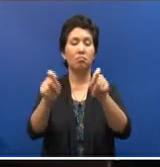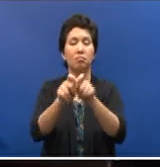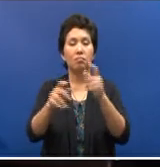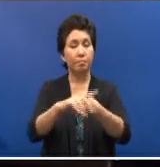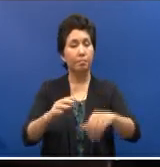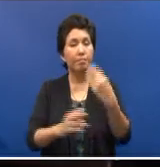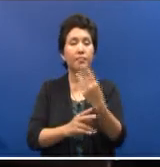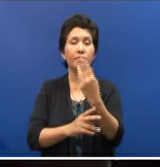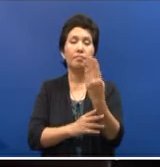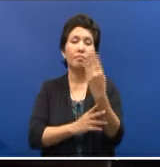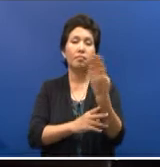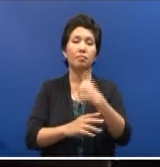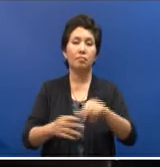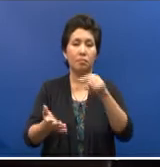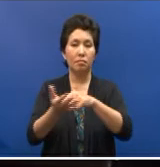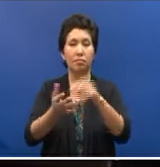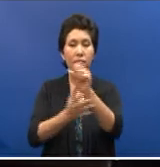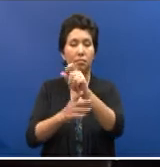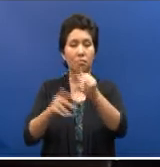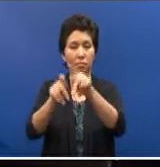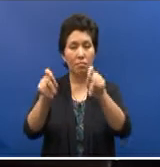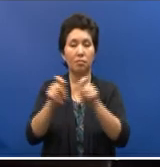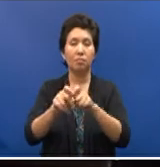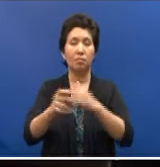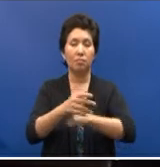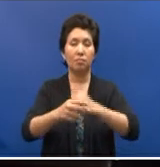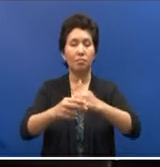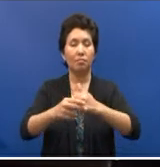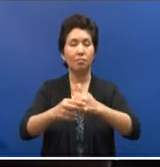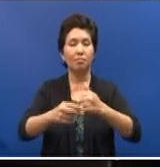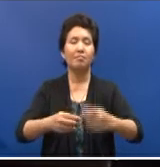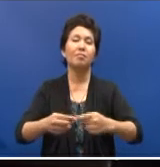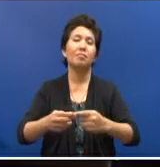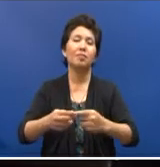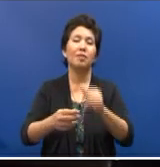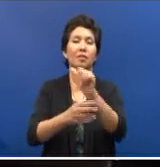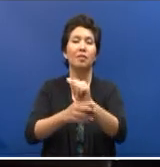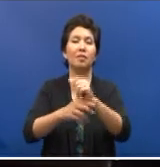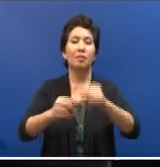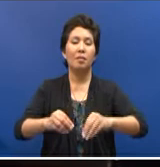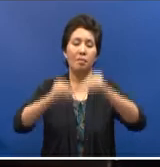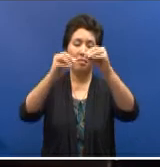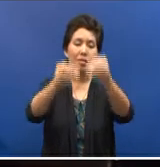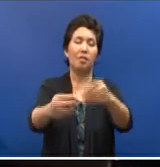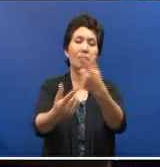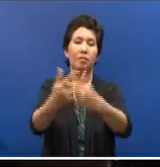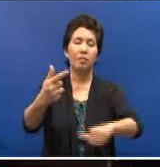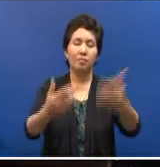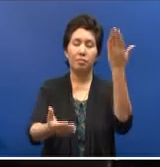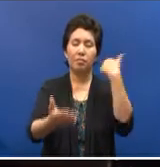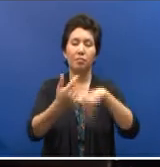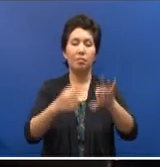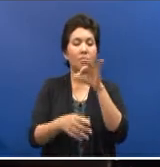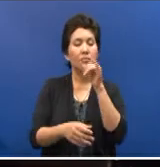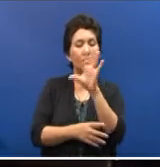usually these positions will be inherited by those from aristocracy. Okay, so when one is